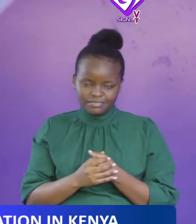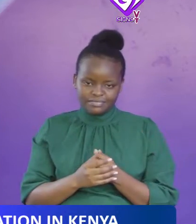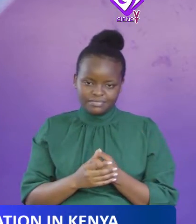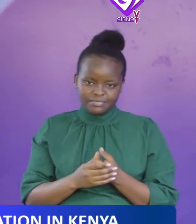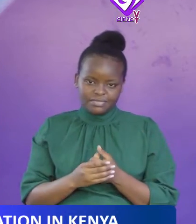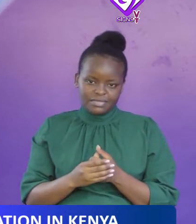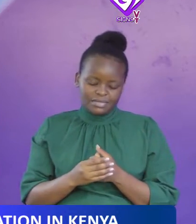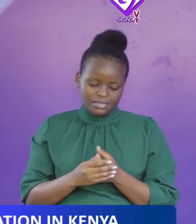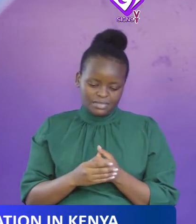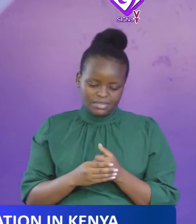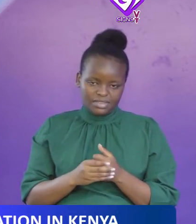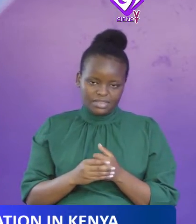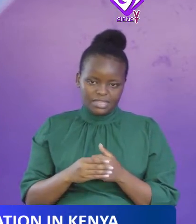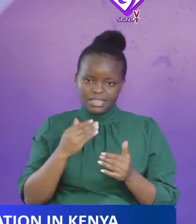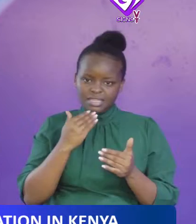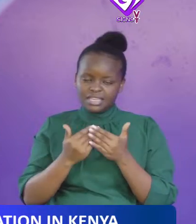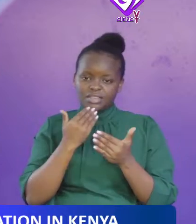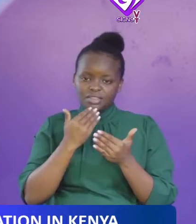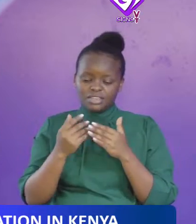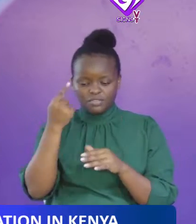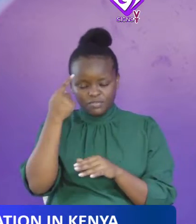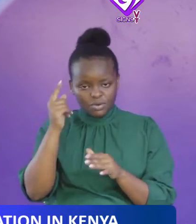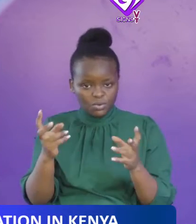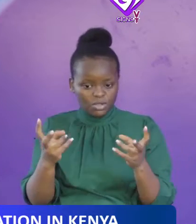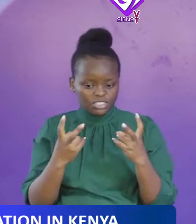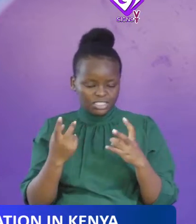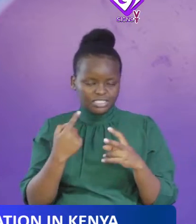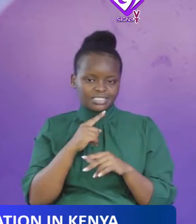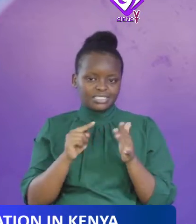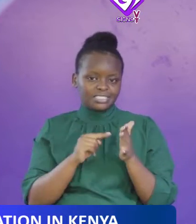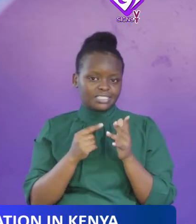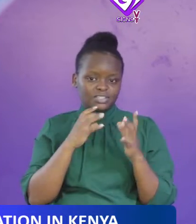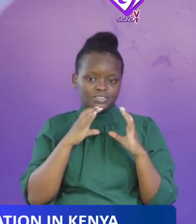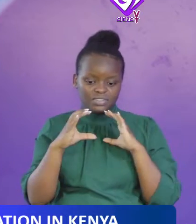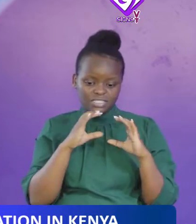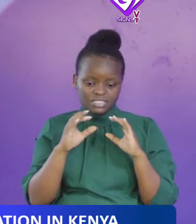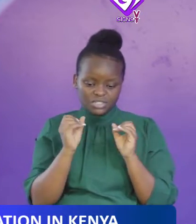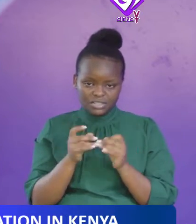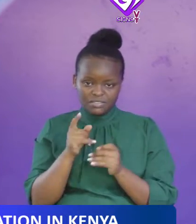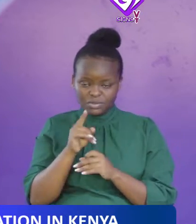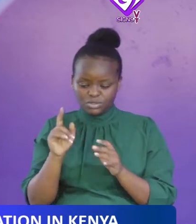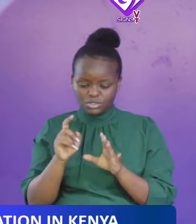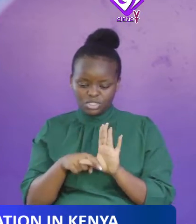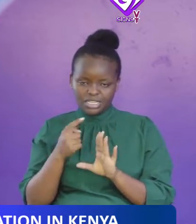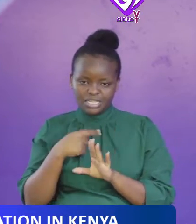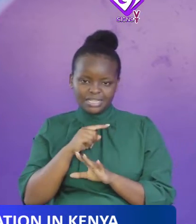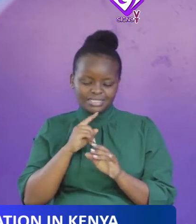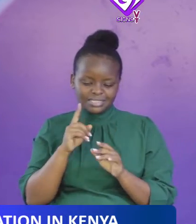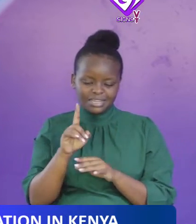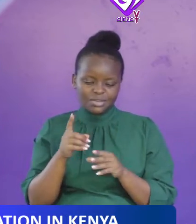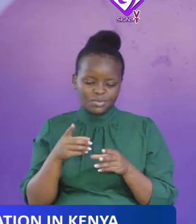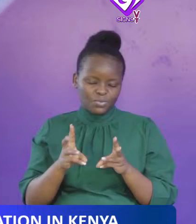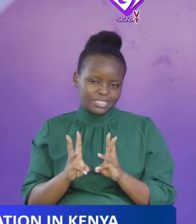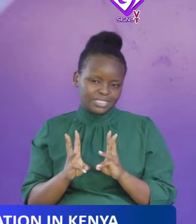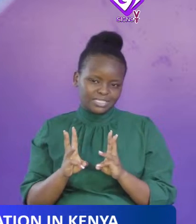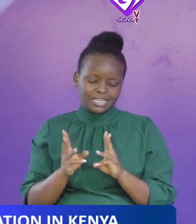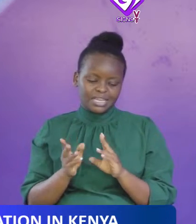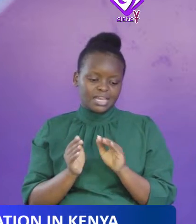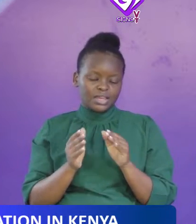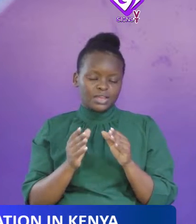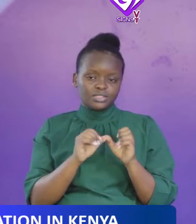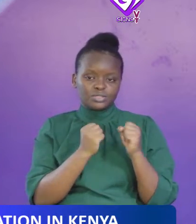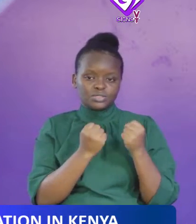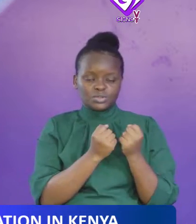All right. Thank you very much for watching this conversation. If you are just joining us for any reason whatsoever, head back onto our social